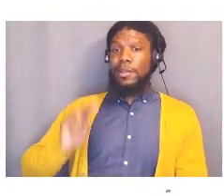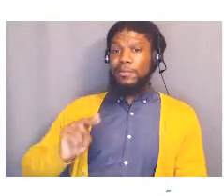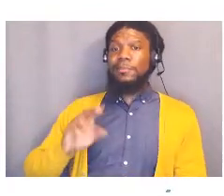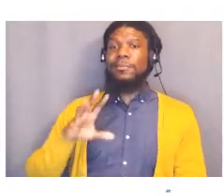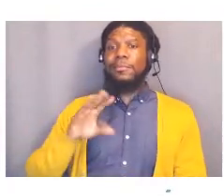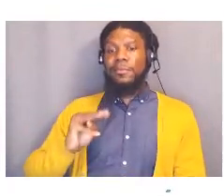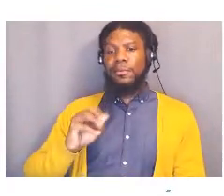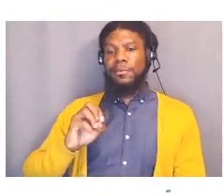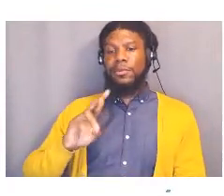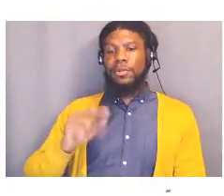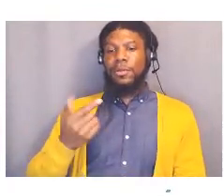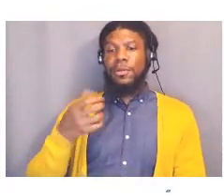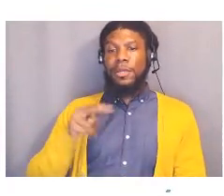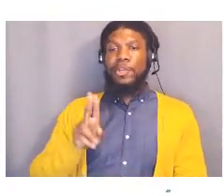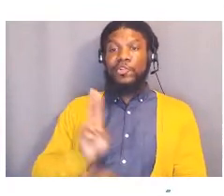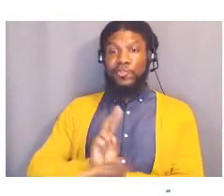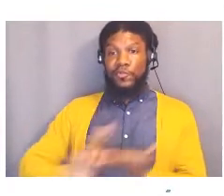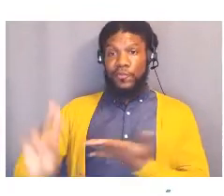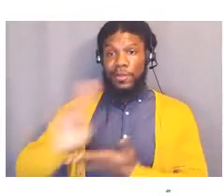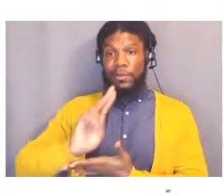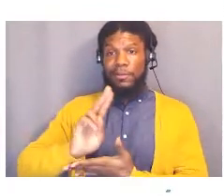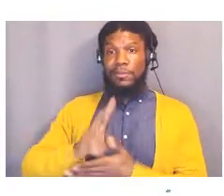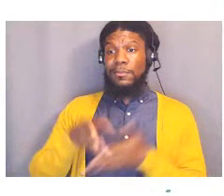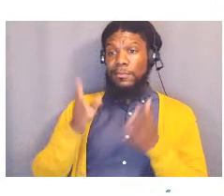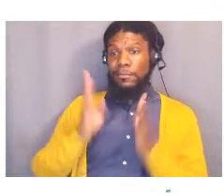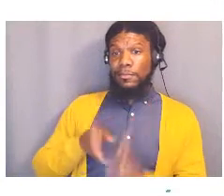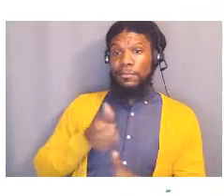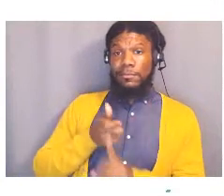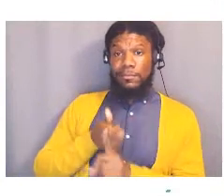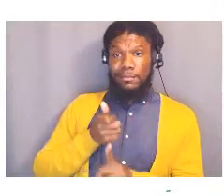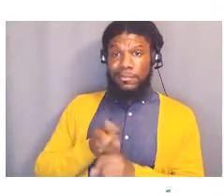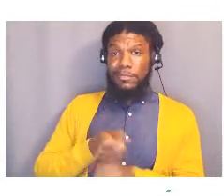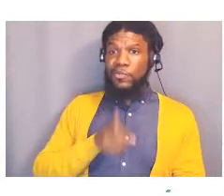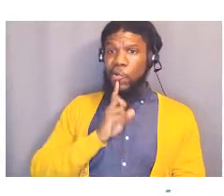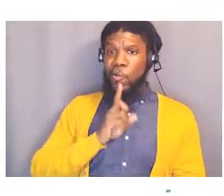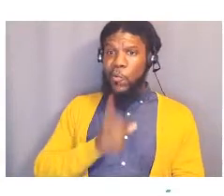has been gracious enough to